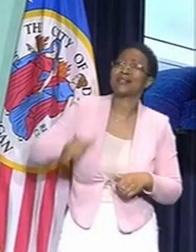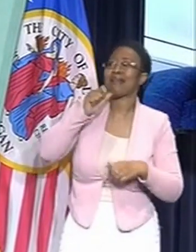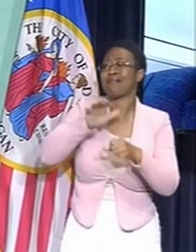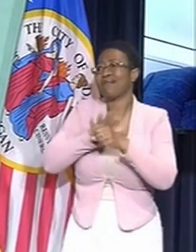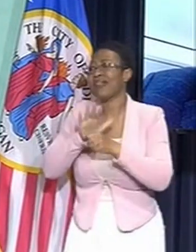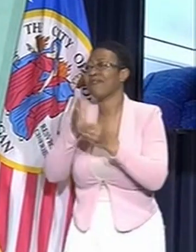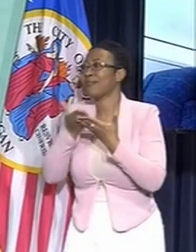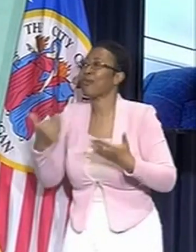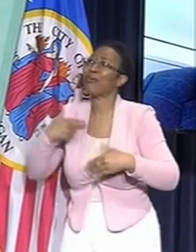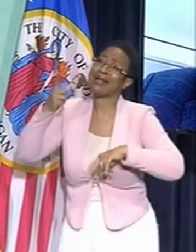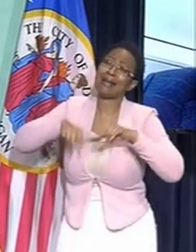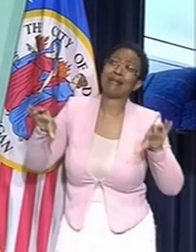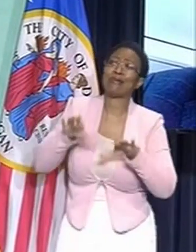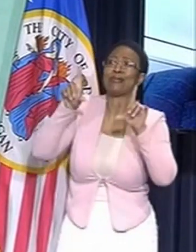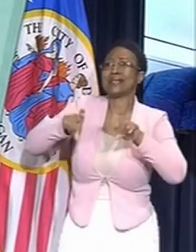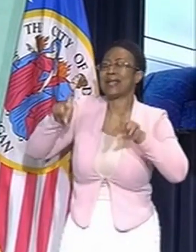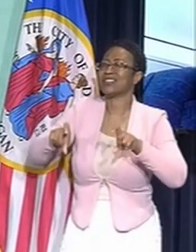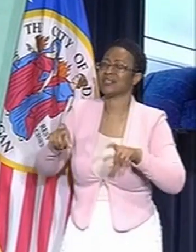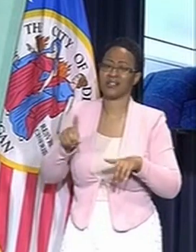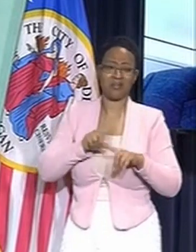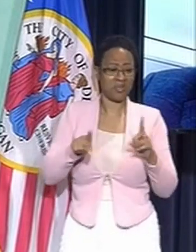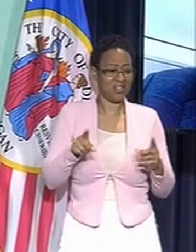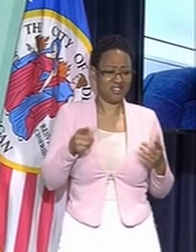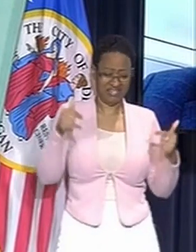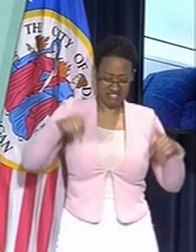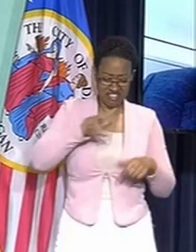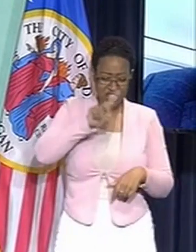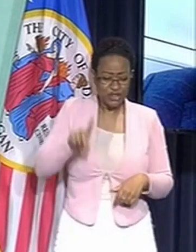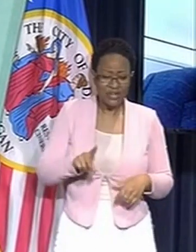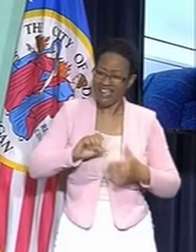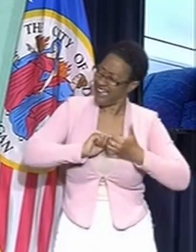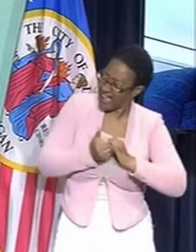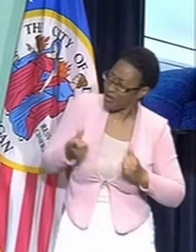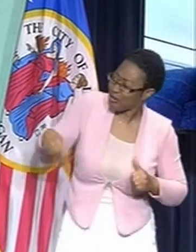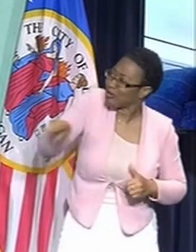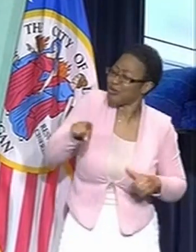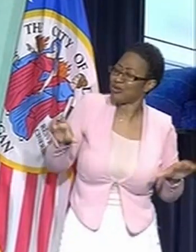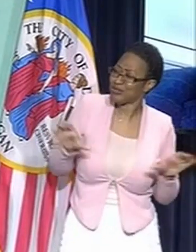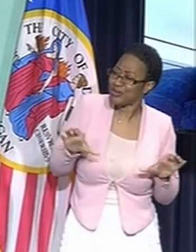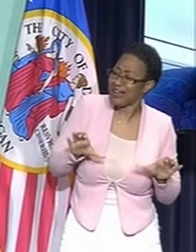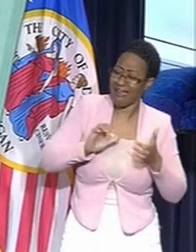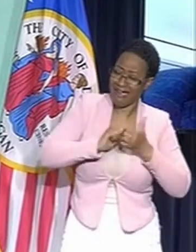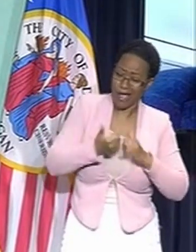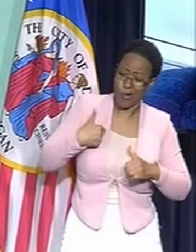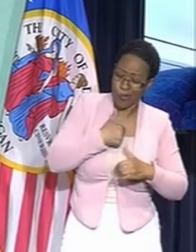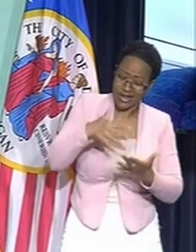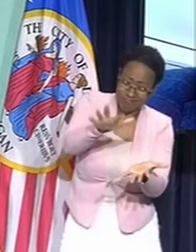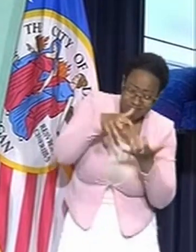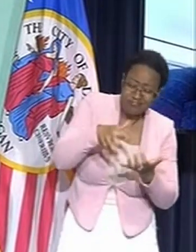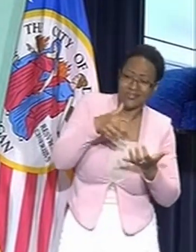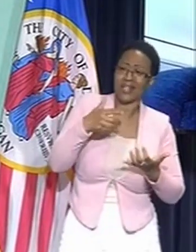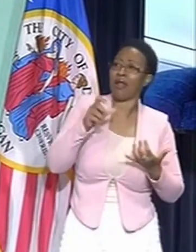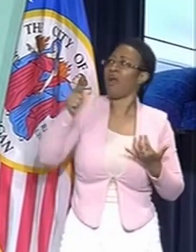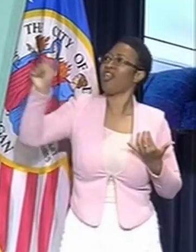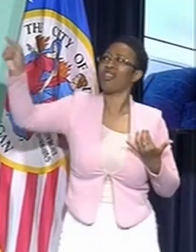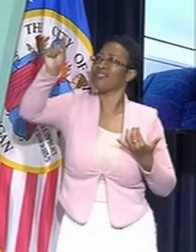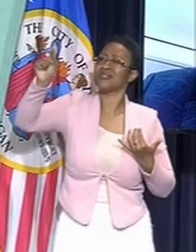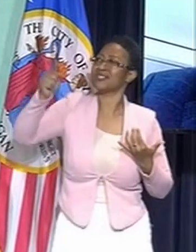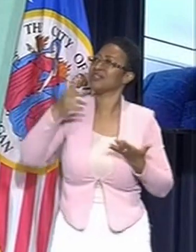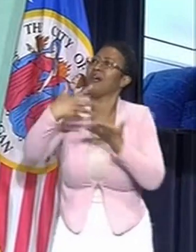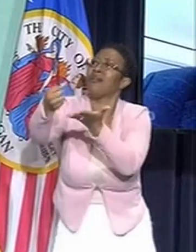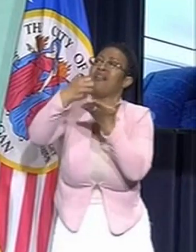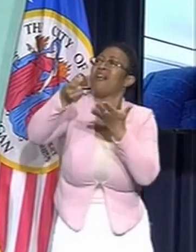can't do testing. Where's the city getting all of this, and how is it that we're able to lay our hands on this when so many other people say